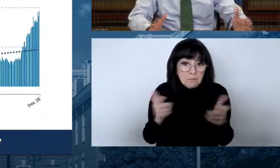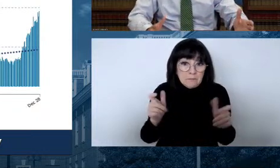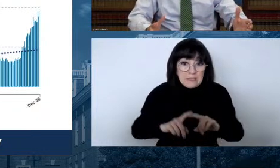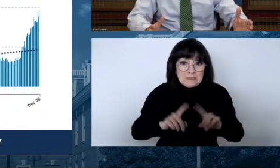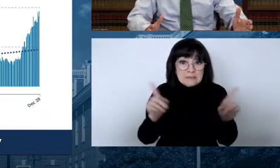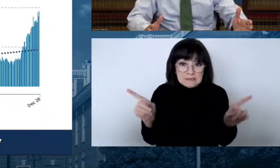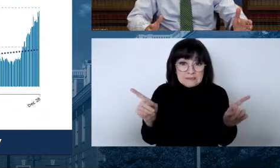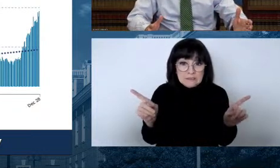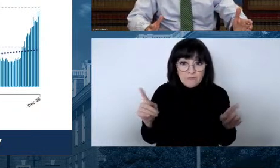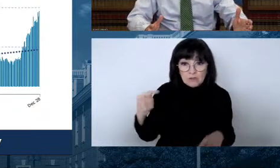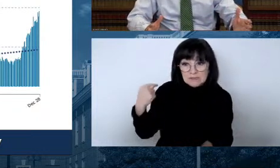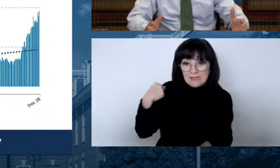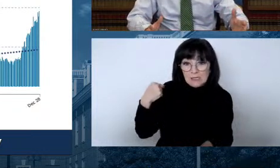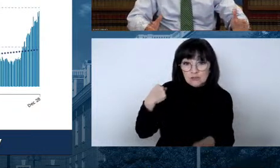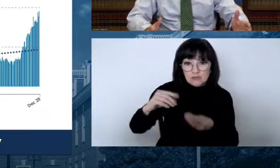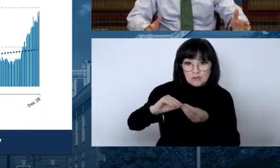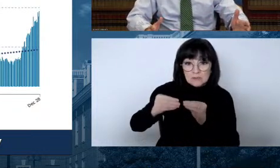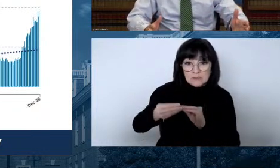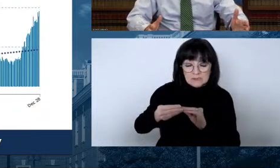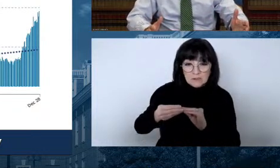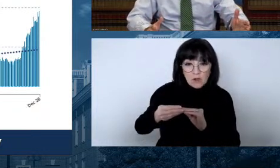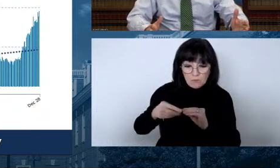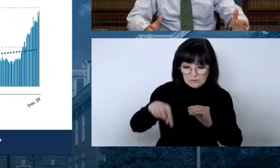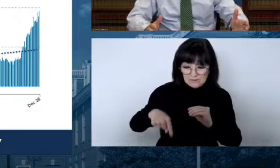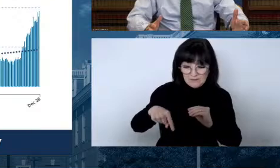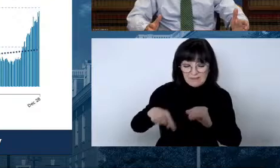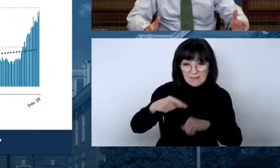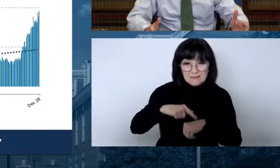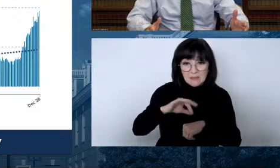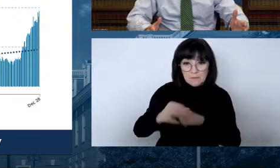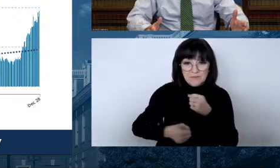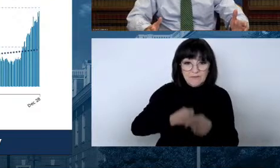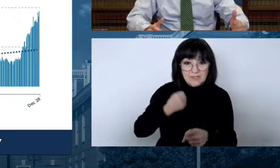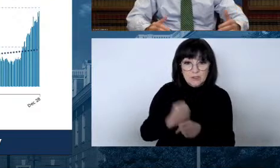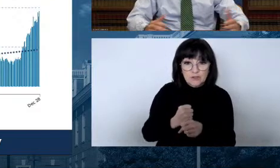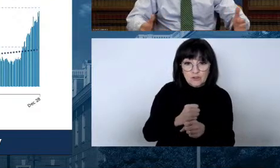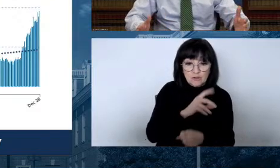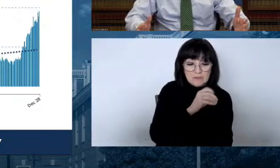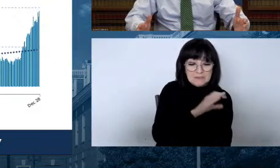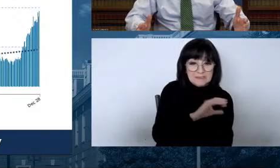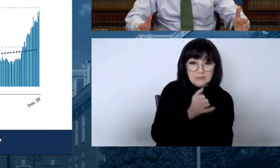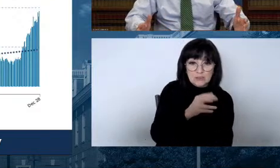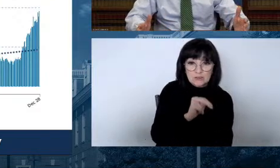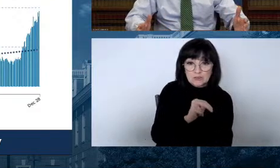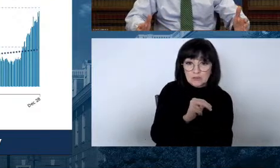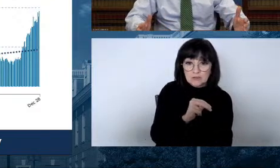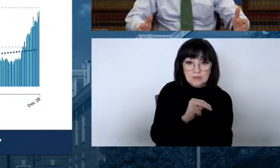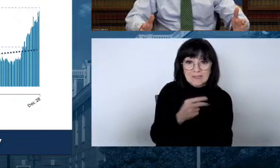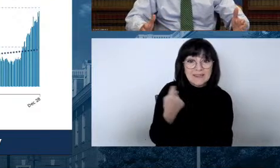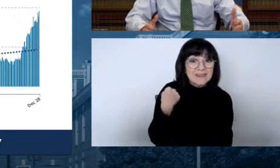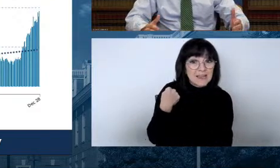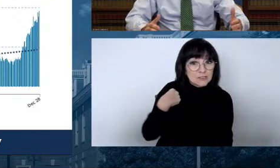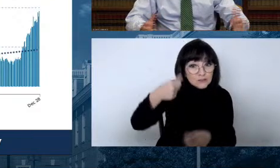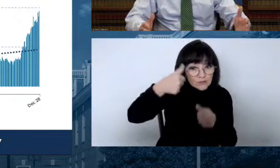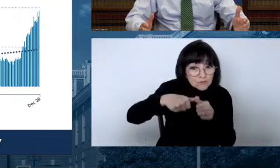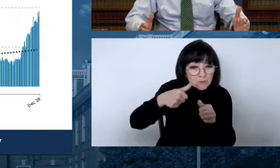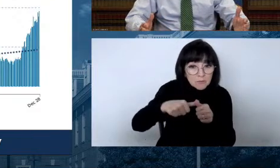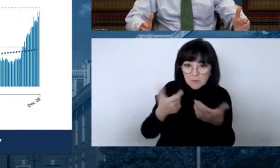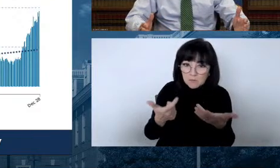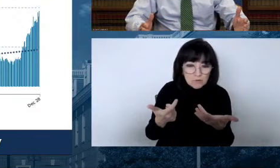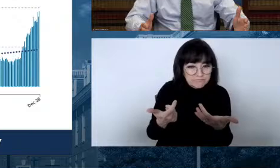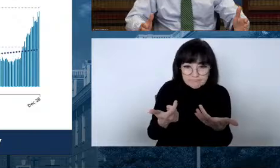were last year, this time of year, December and January, where there's very little vaccination happening, very